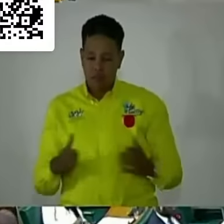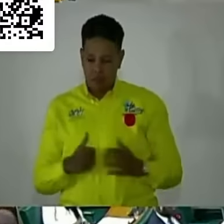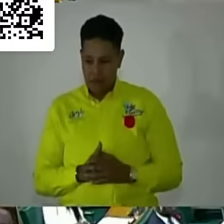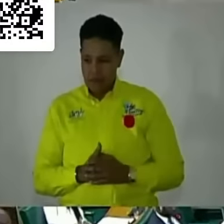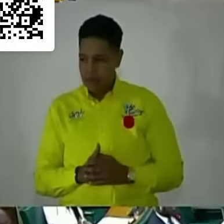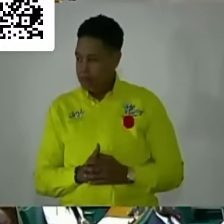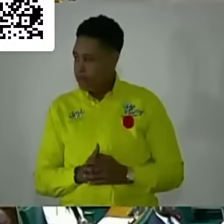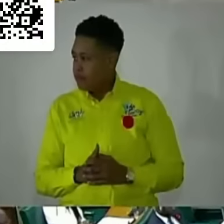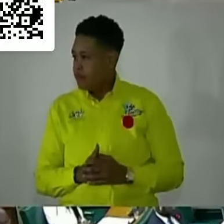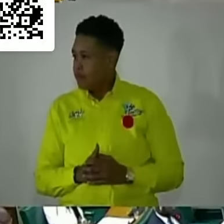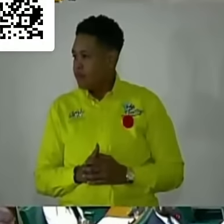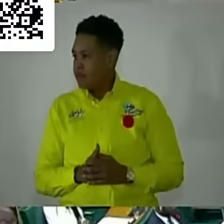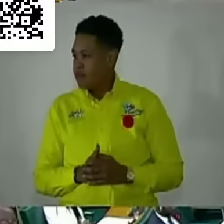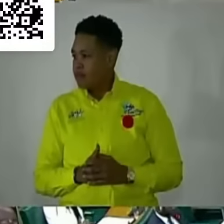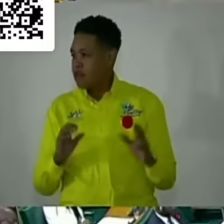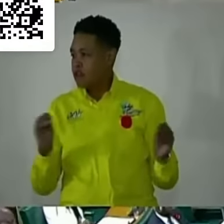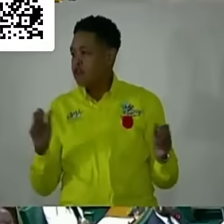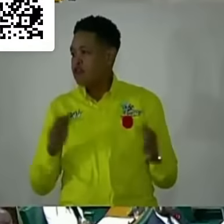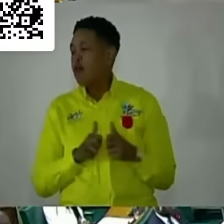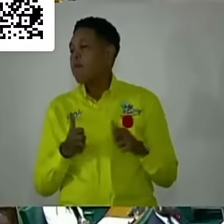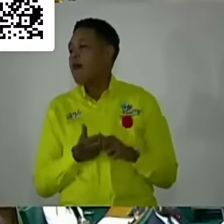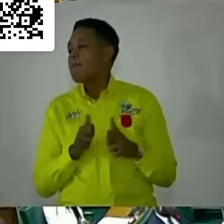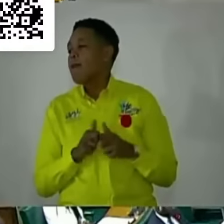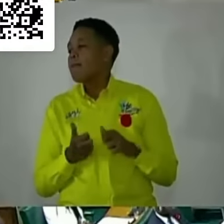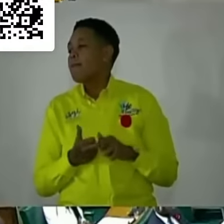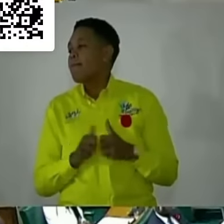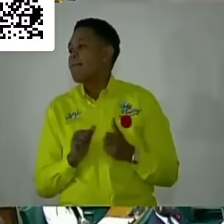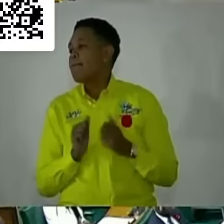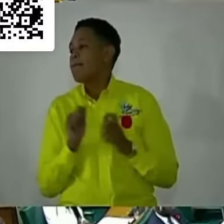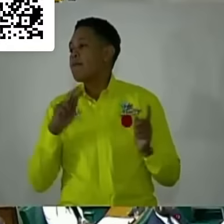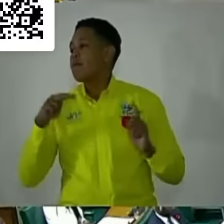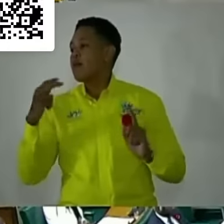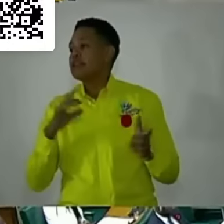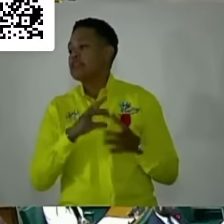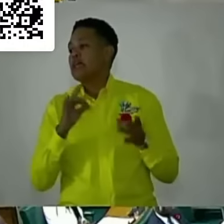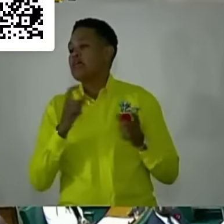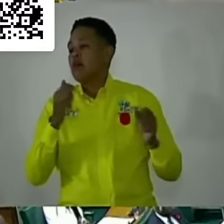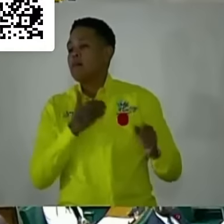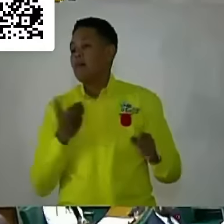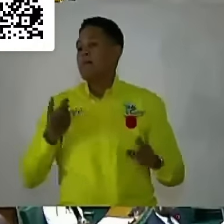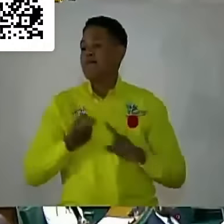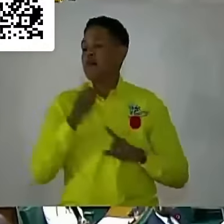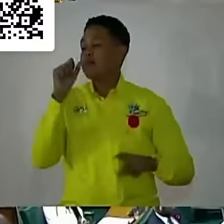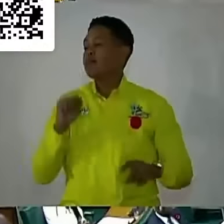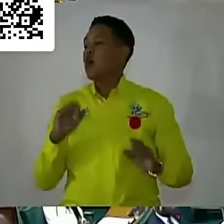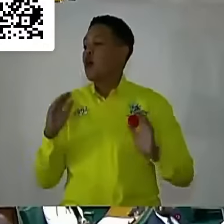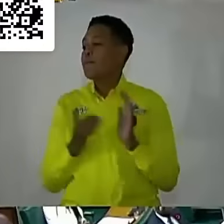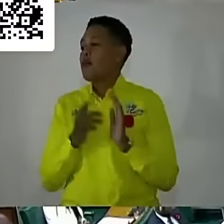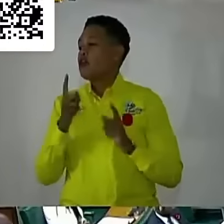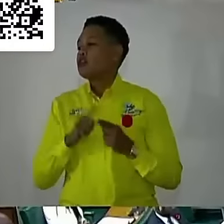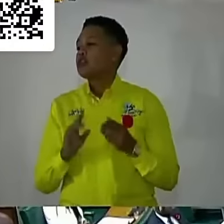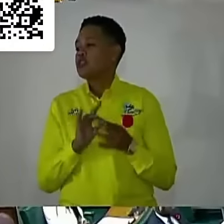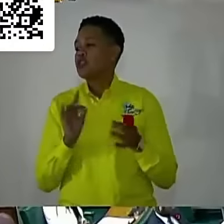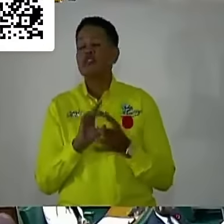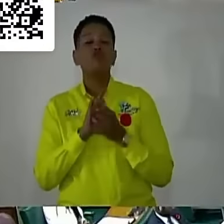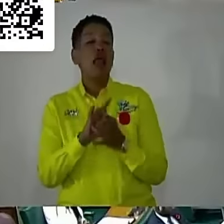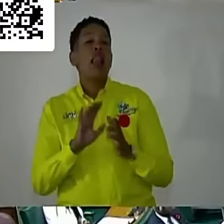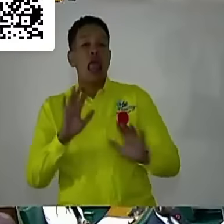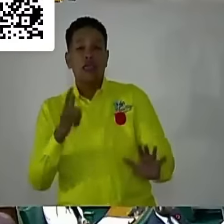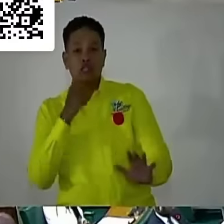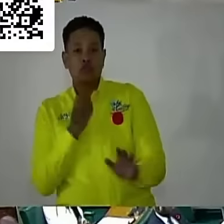I have no problem with the position taken by the member from South Manchester as it relates